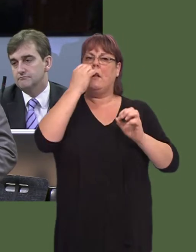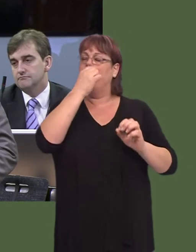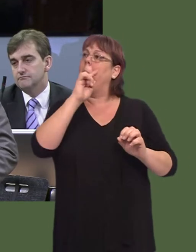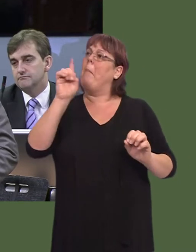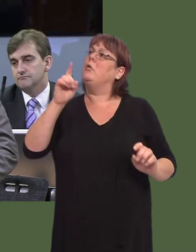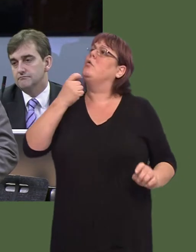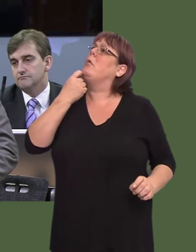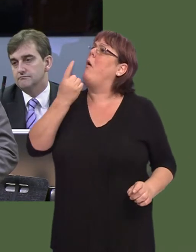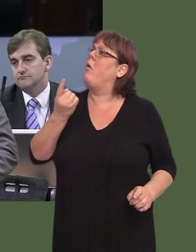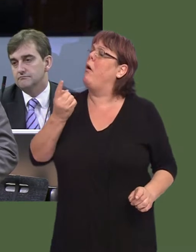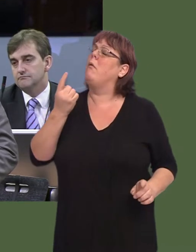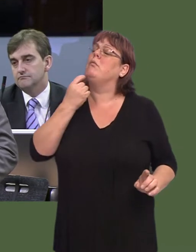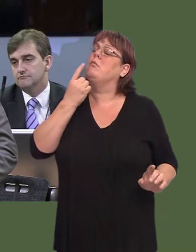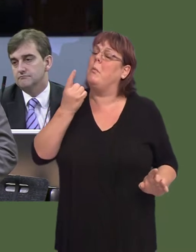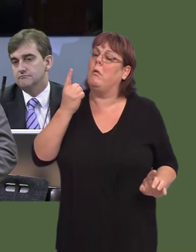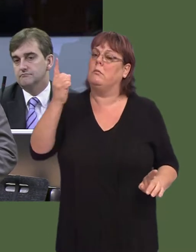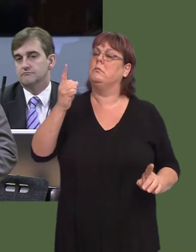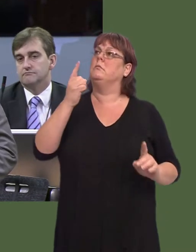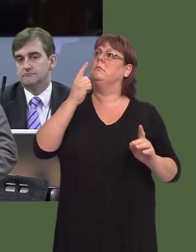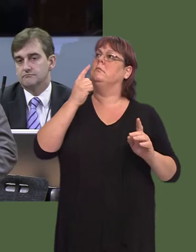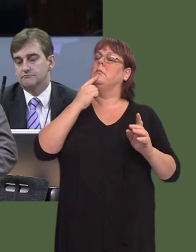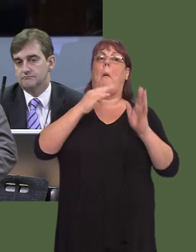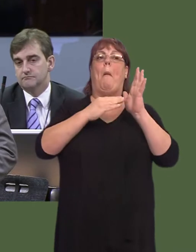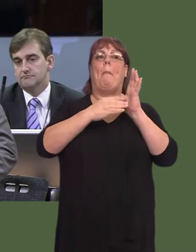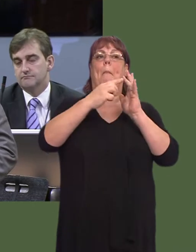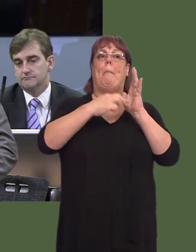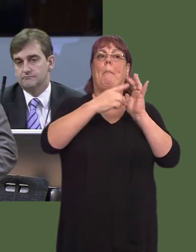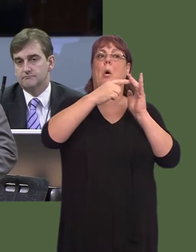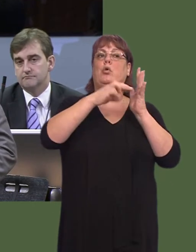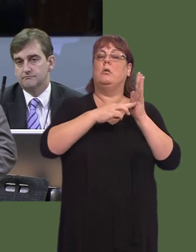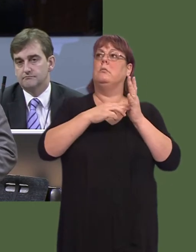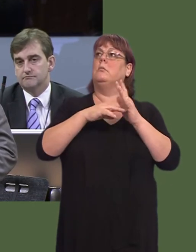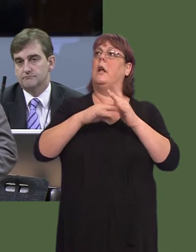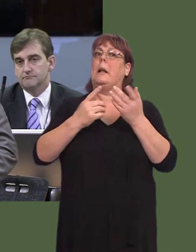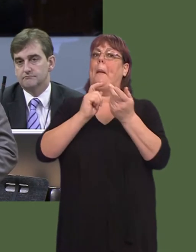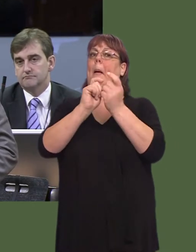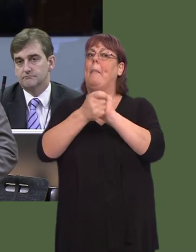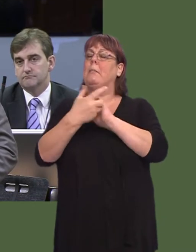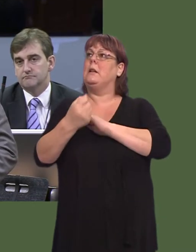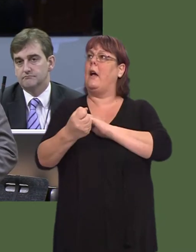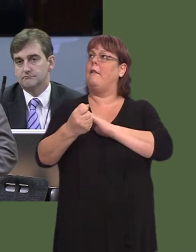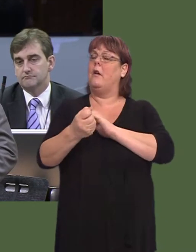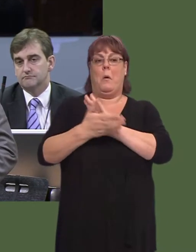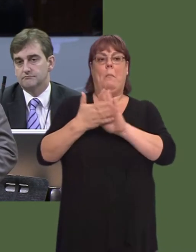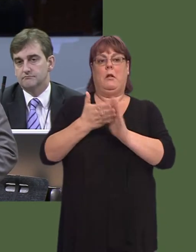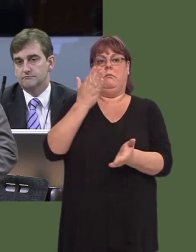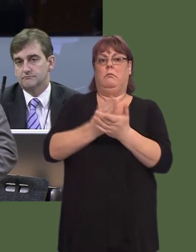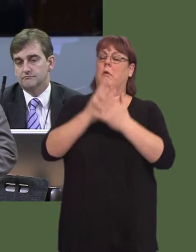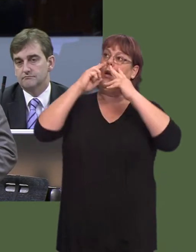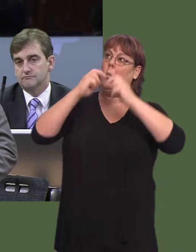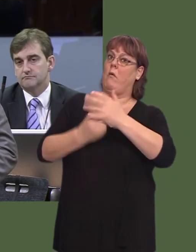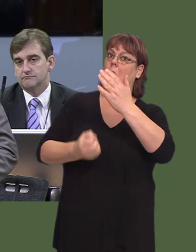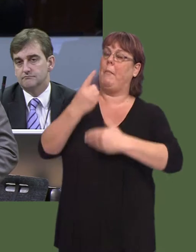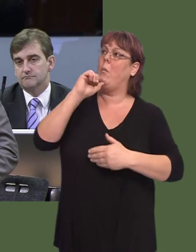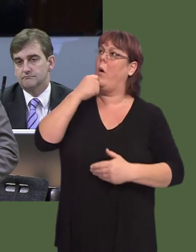But tomorrow, there is a motion and there is an amendment. So whichever one carries, there will be an inquiry. Can